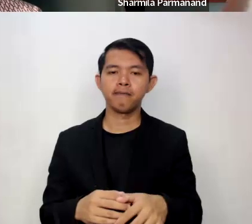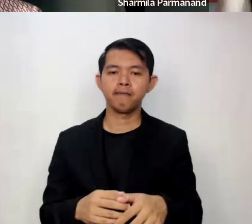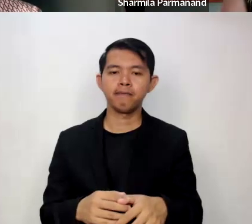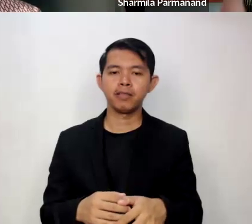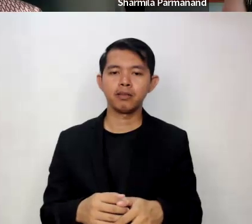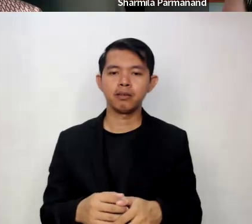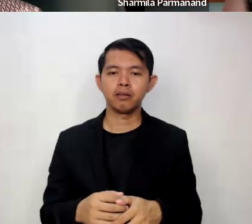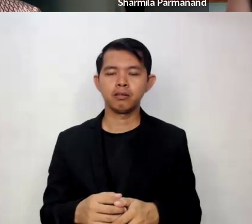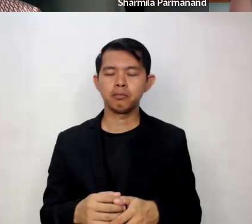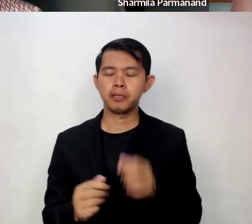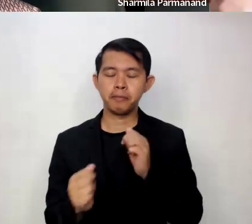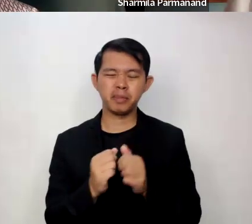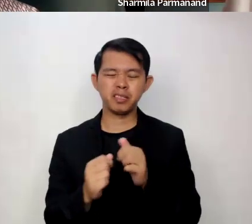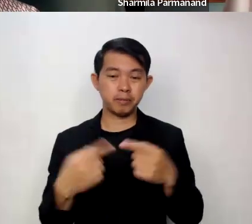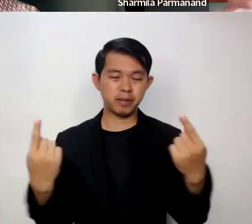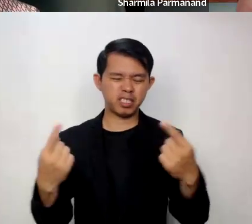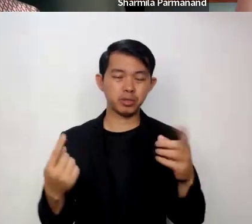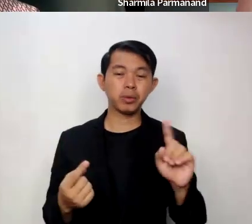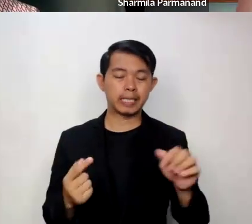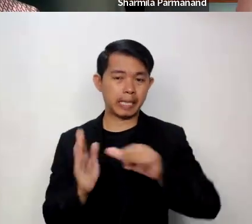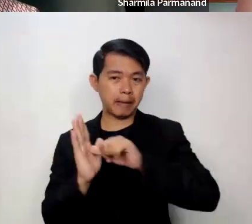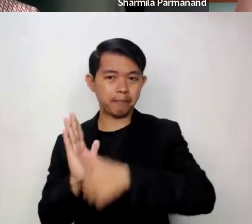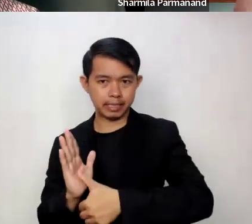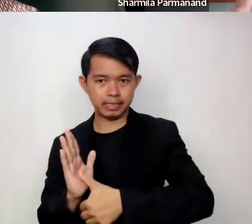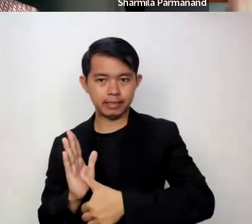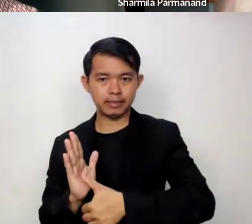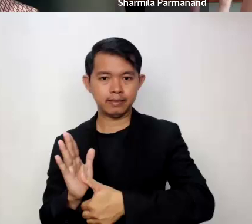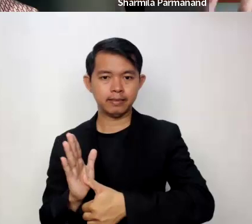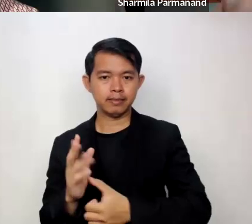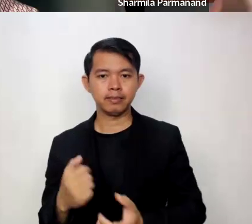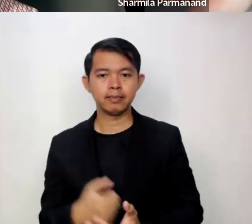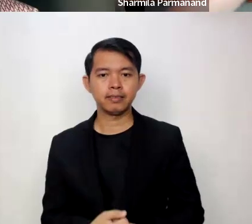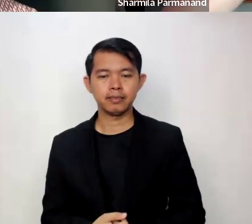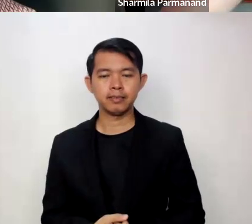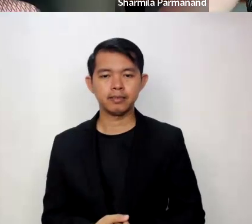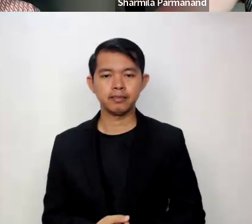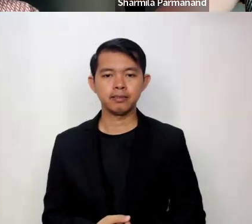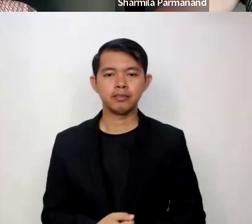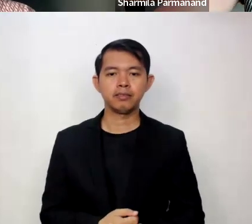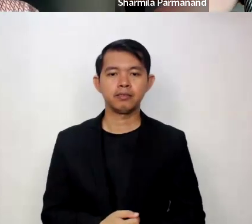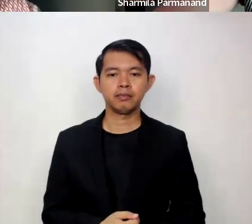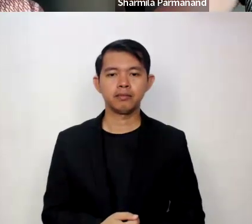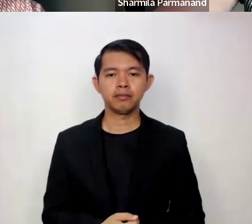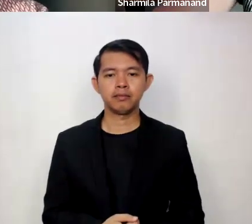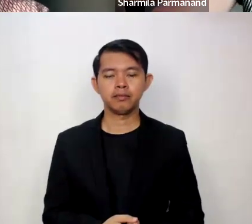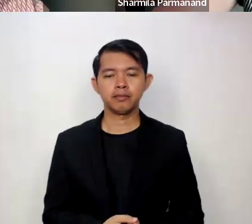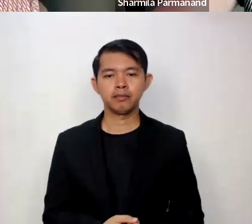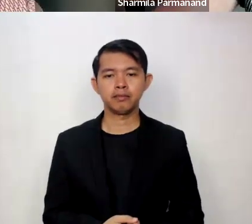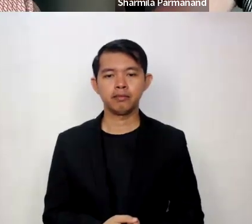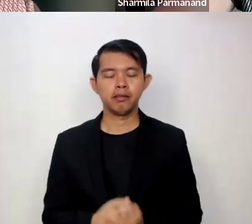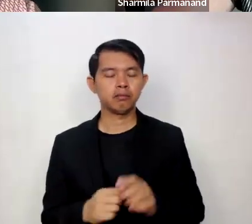in emphasis rather than like inherent absolute differences between them. And